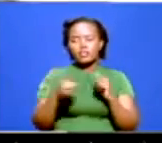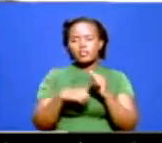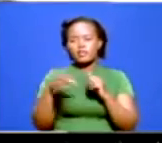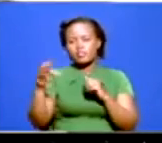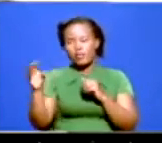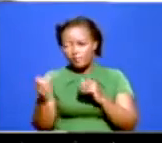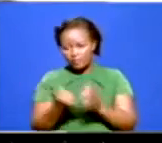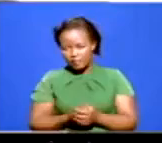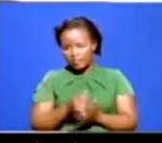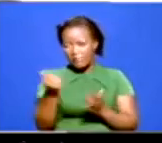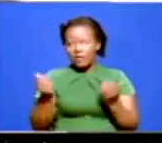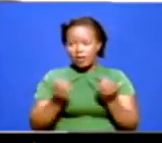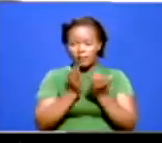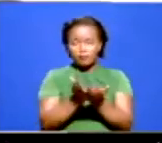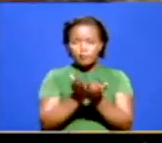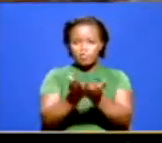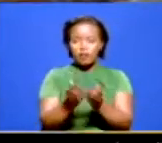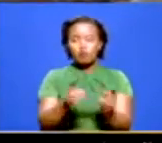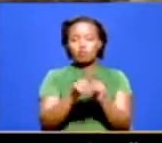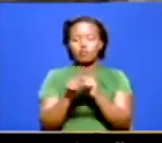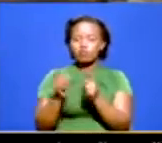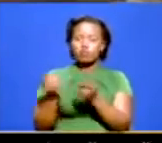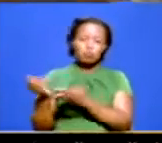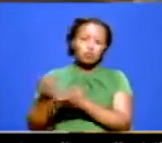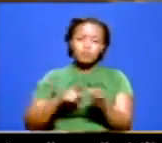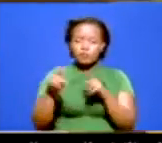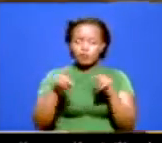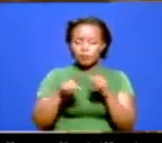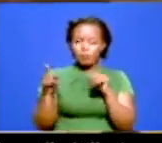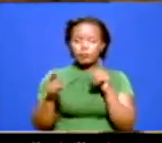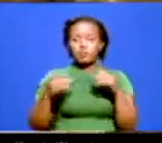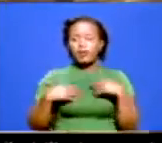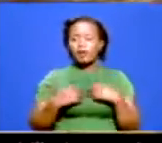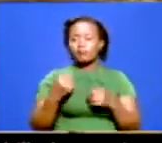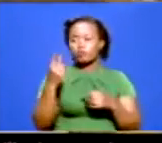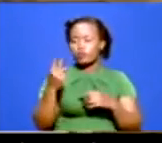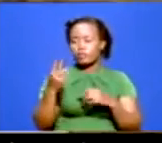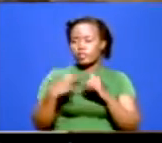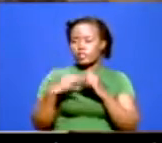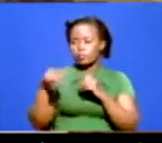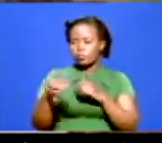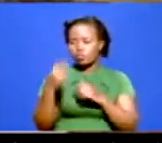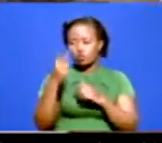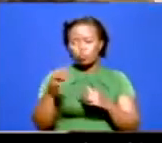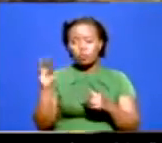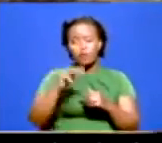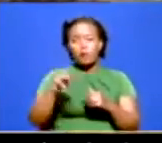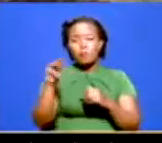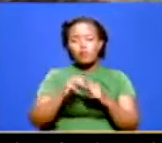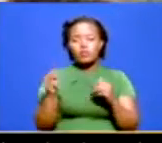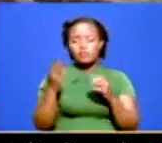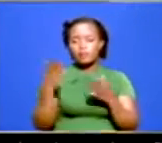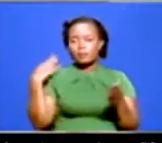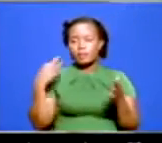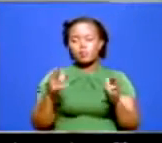has also improved to 27.4% to stand at 28.2 million kilos, recorded in the 6 months of